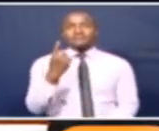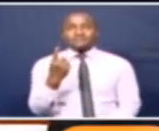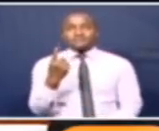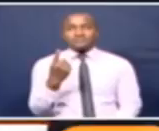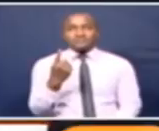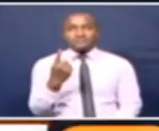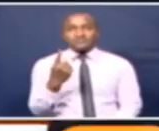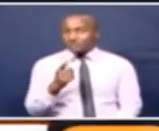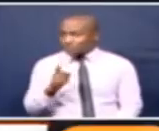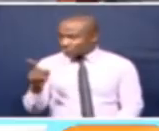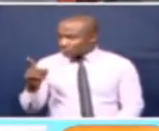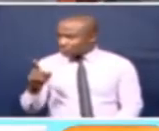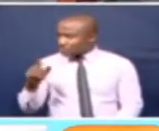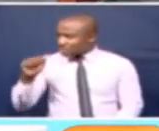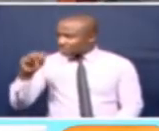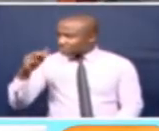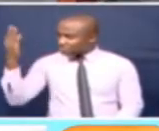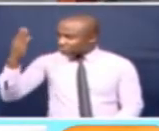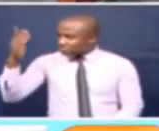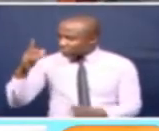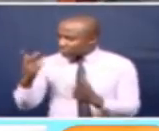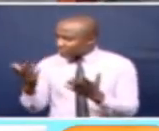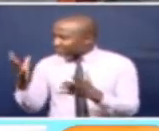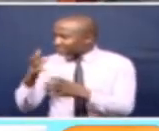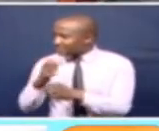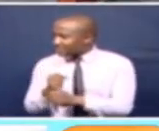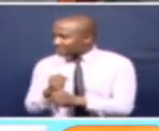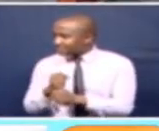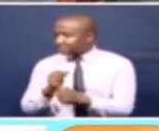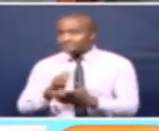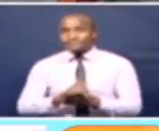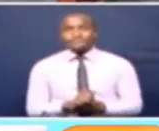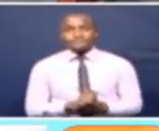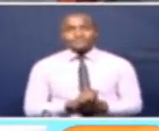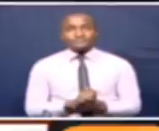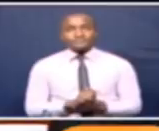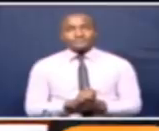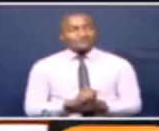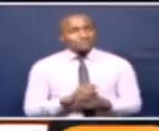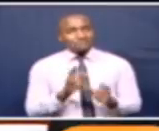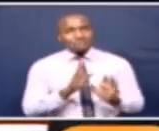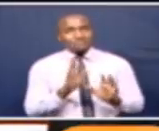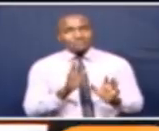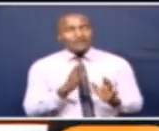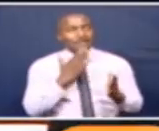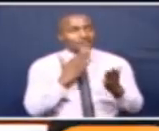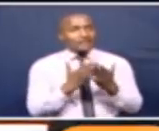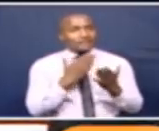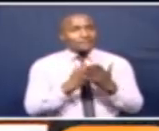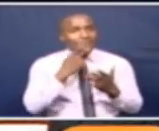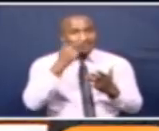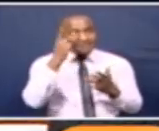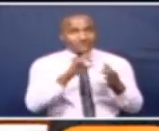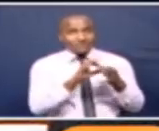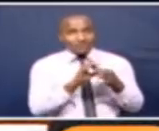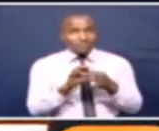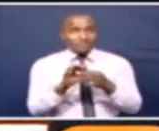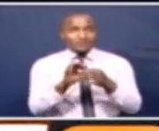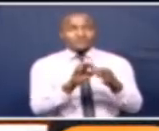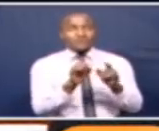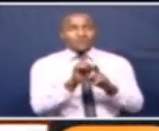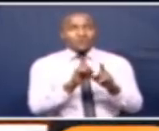Mm-hmm. But what did you tell the AGM in summary? It was just a matter of thanking the parents for their cooperation